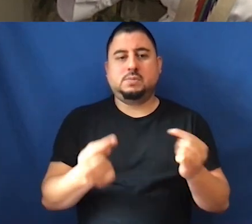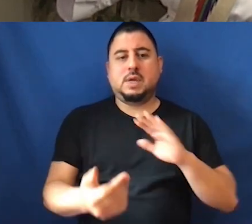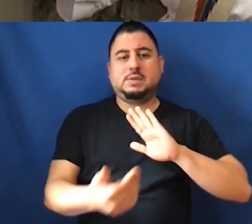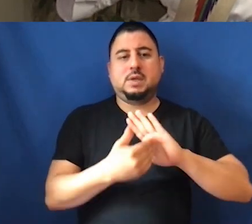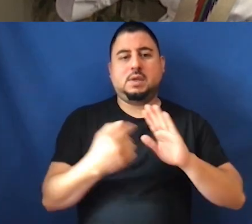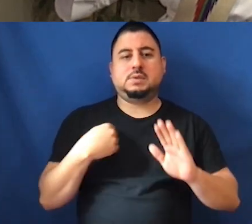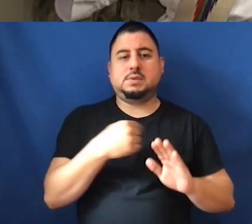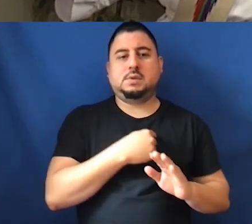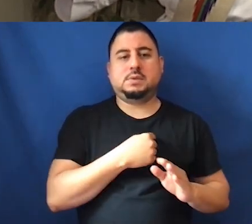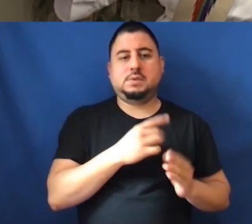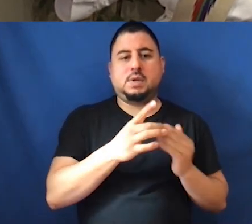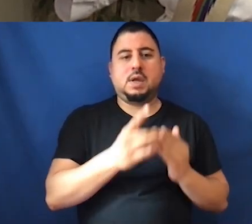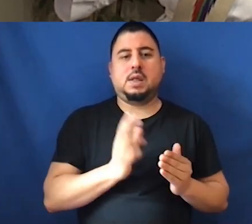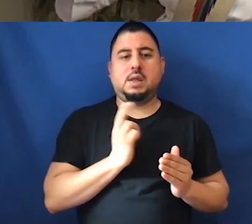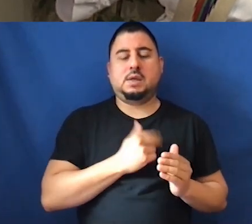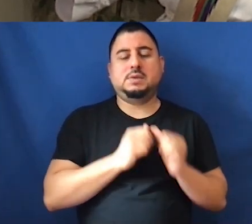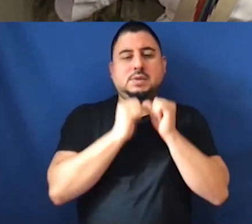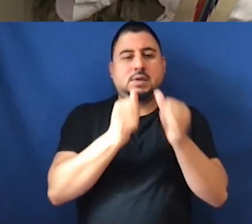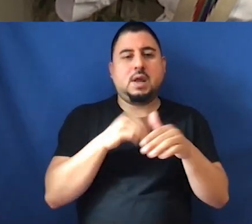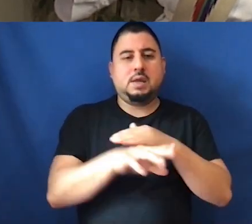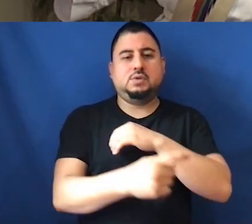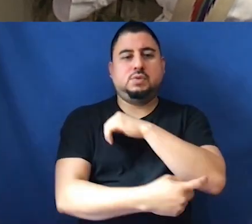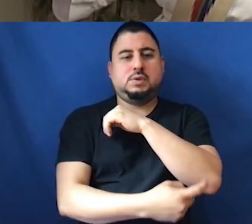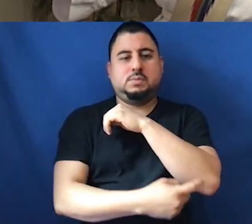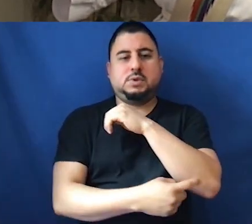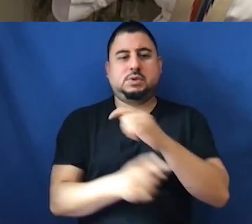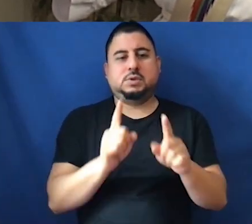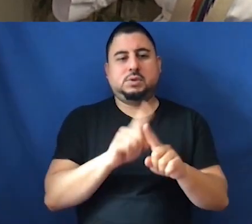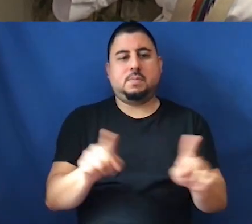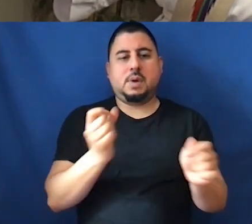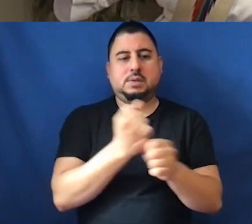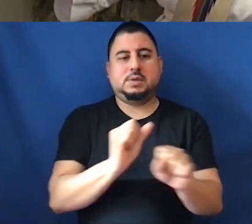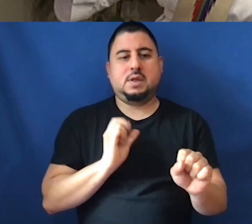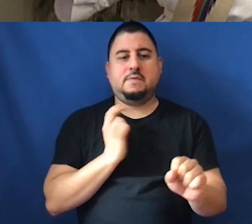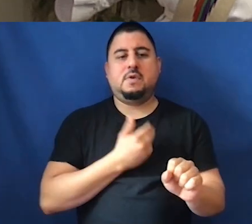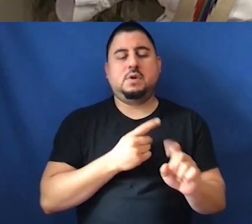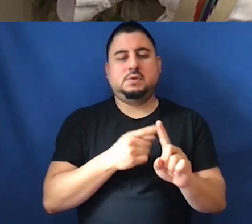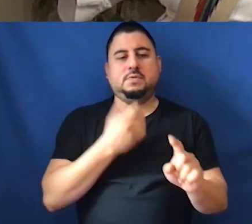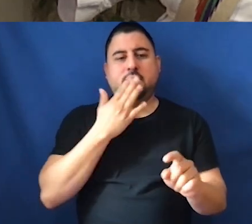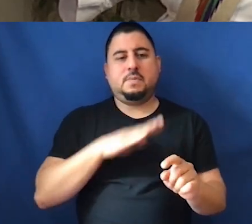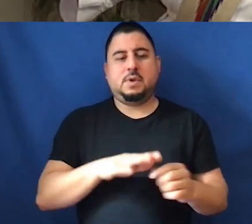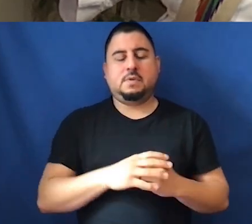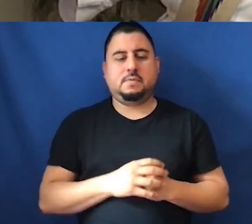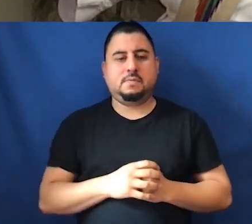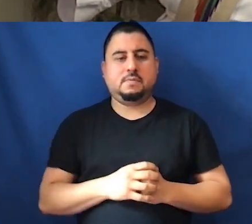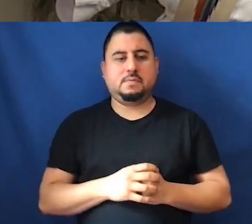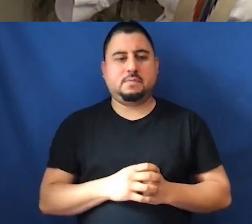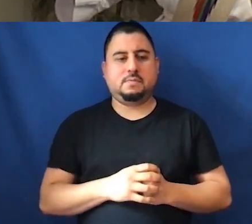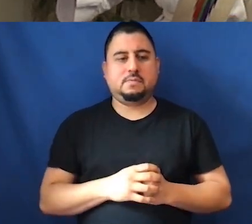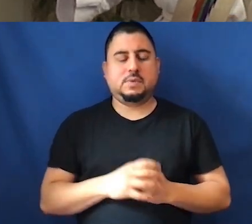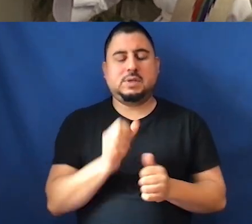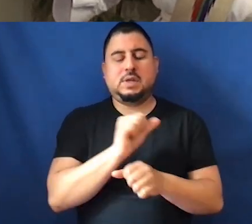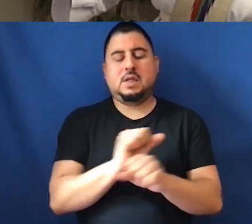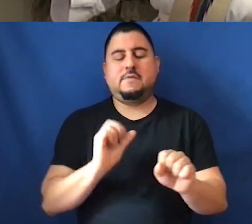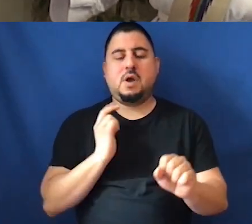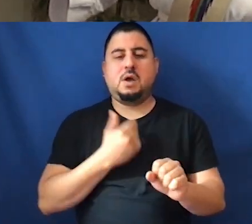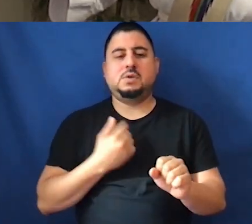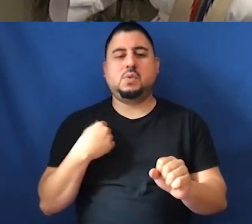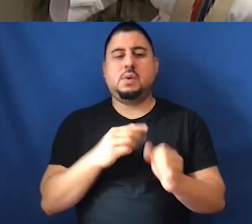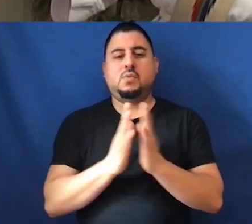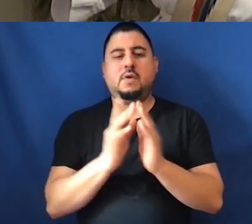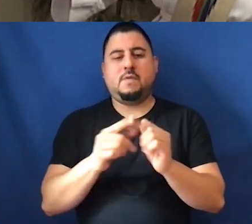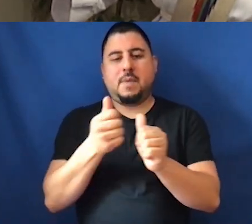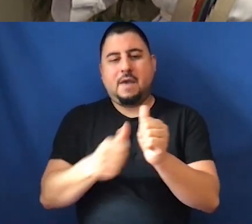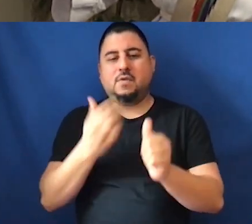who trespass against us. And lead us not into temptation, but deliver us. Deliver us, Lord, we pray, from